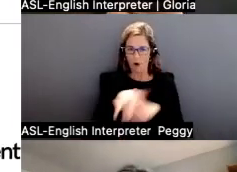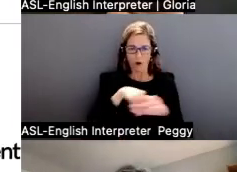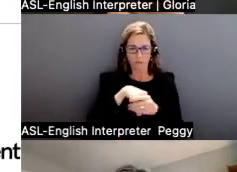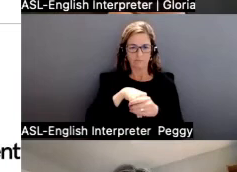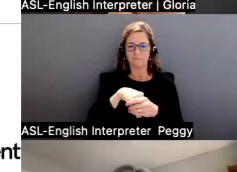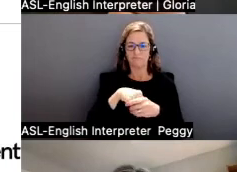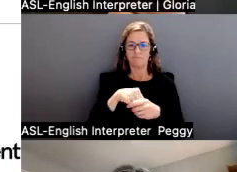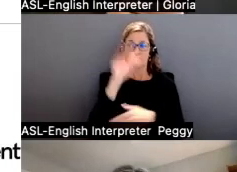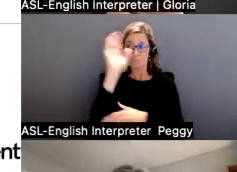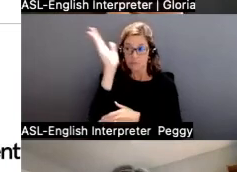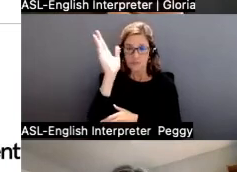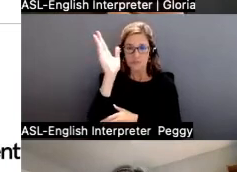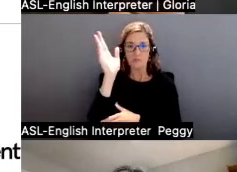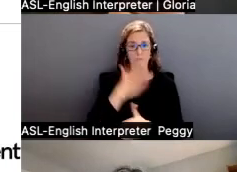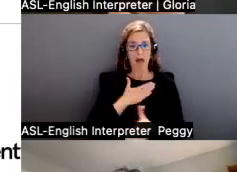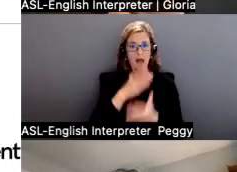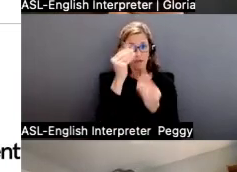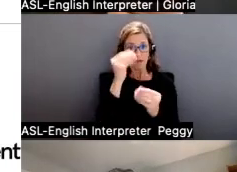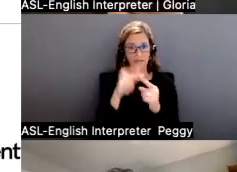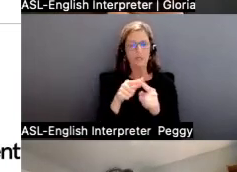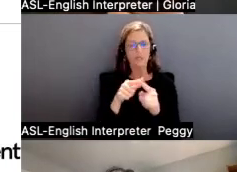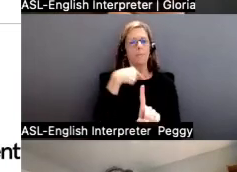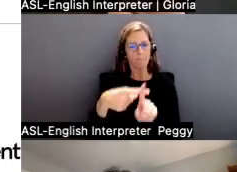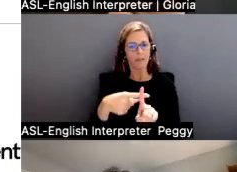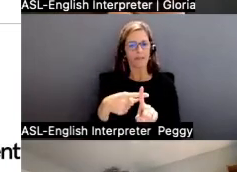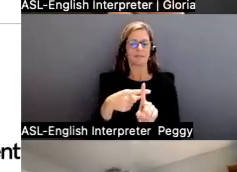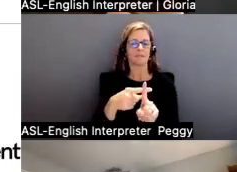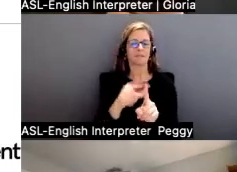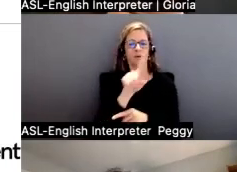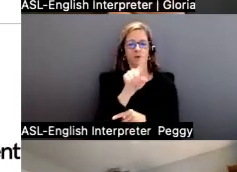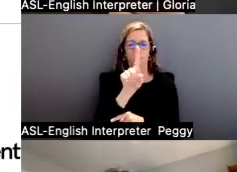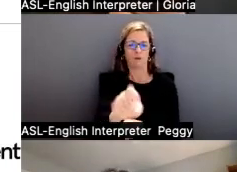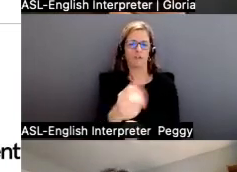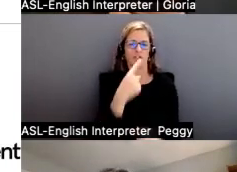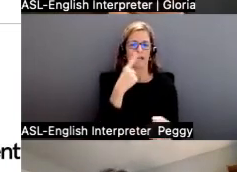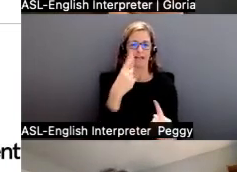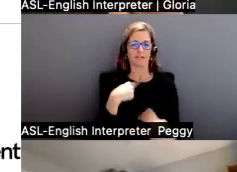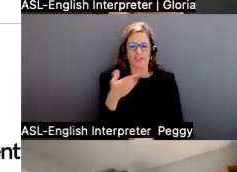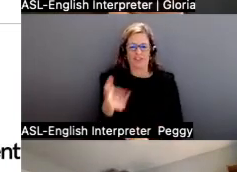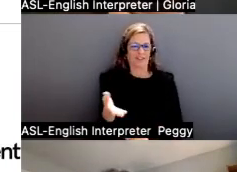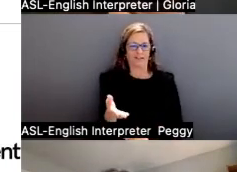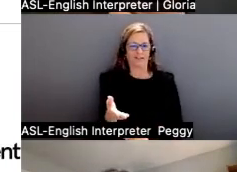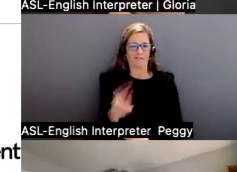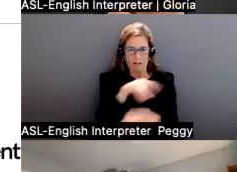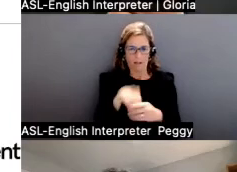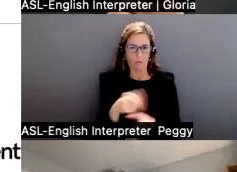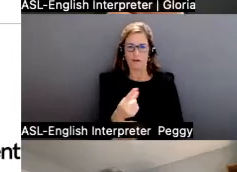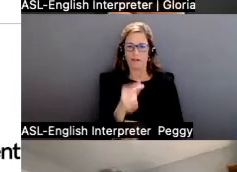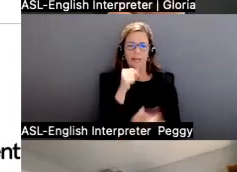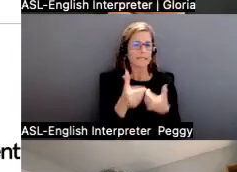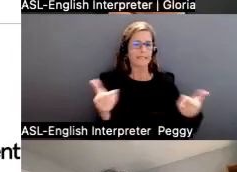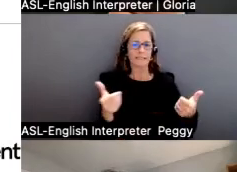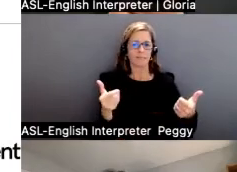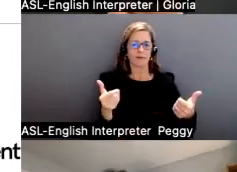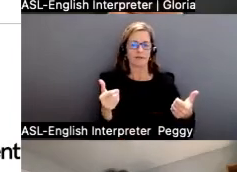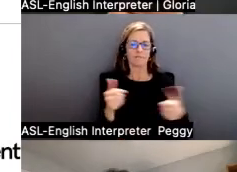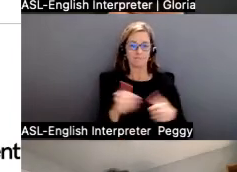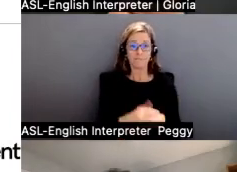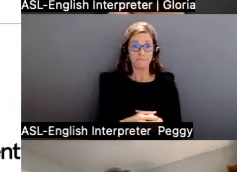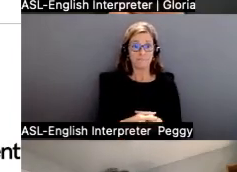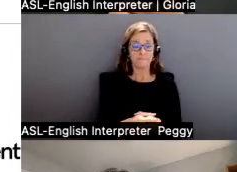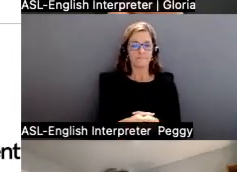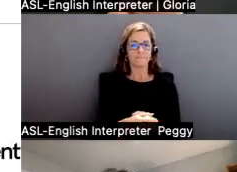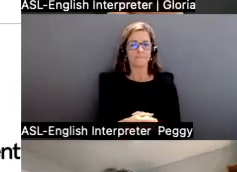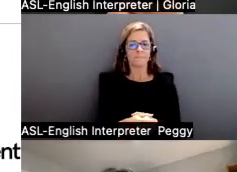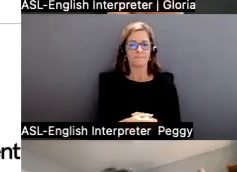content you're already sharing, okay? So in Mentimeter, when you create that presentation, you basically can add